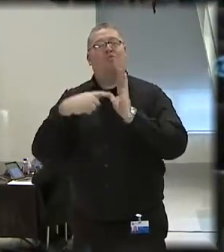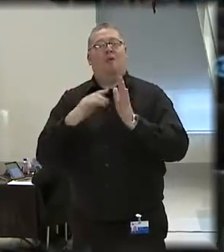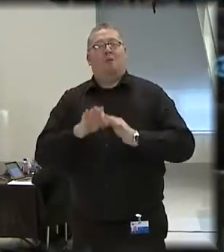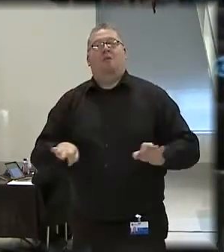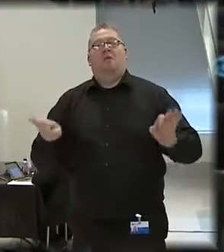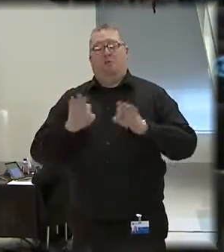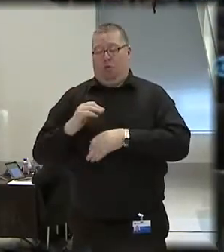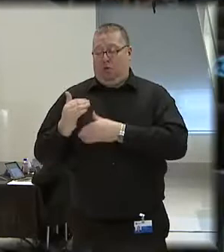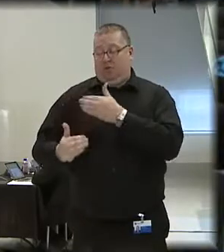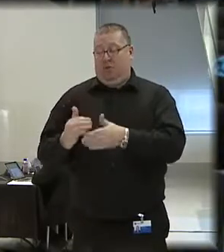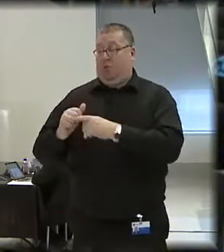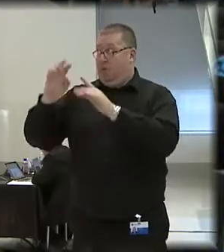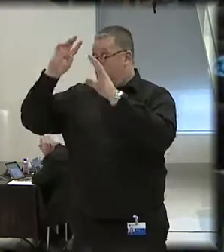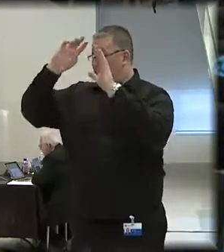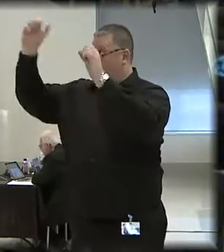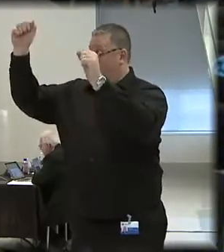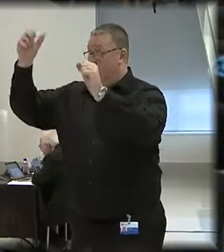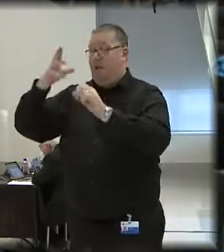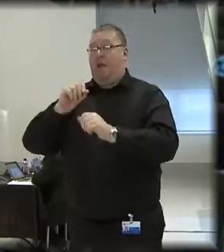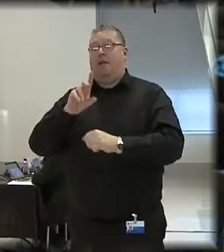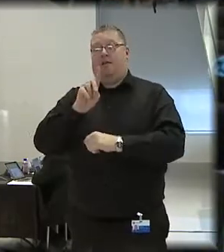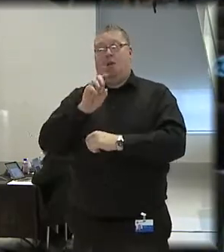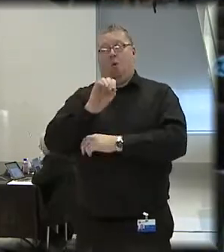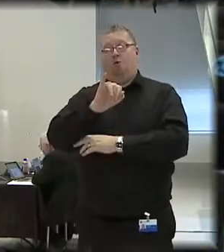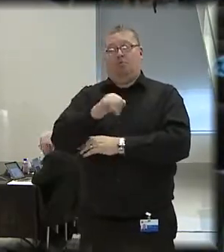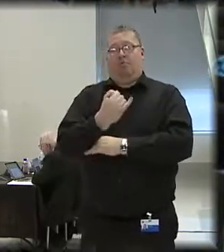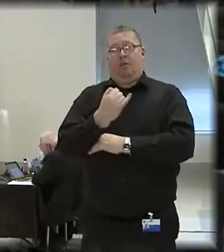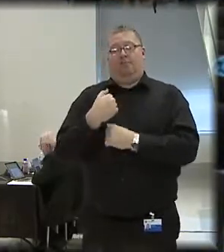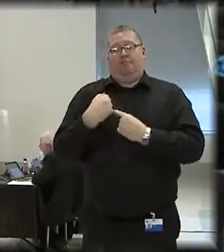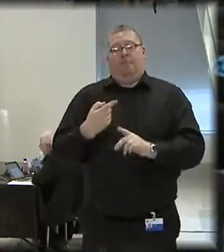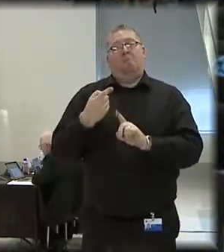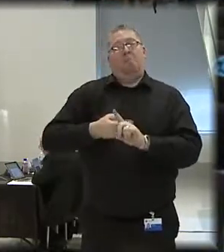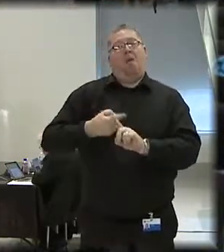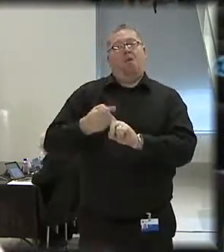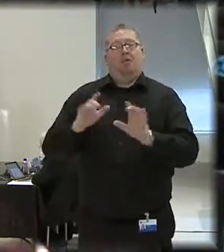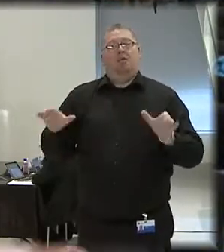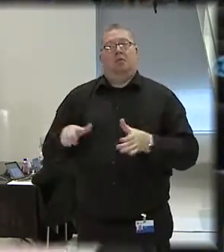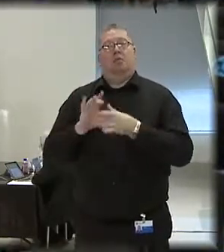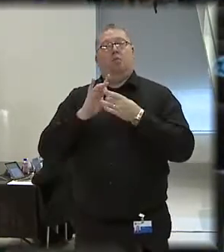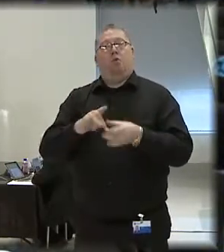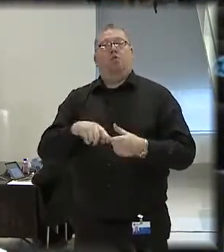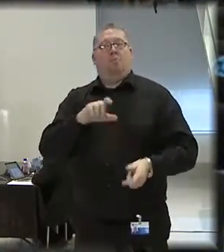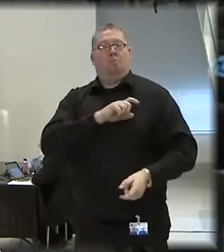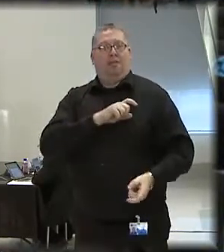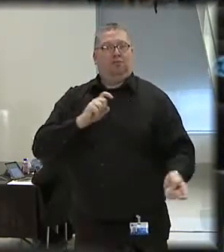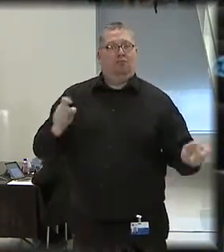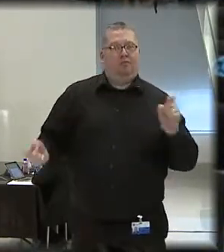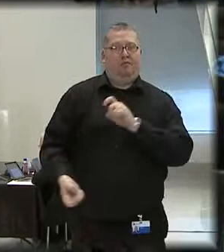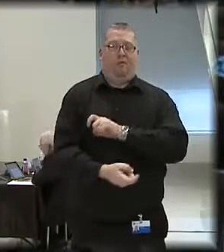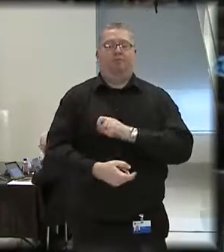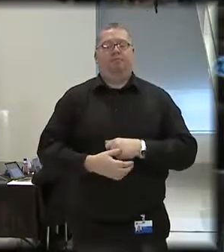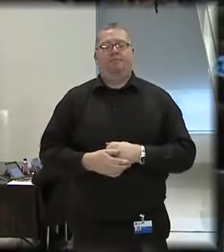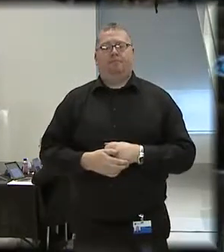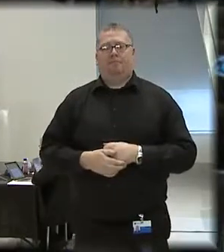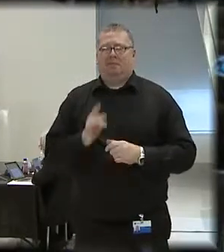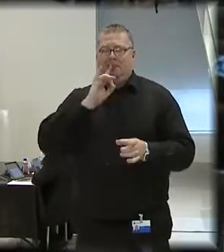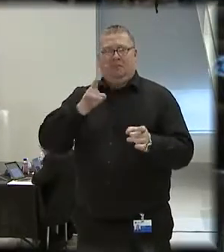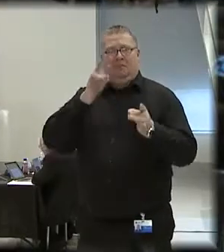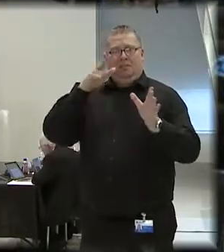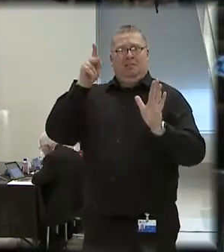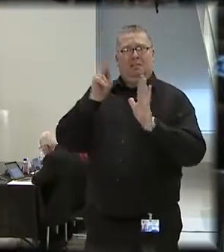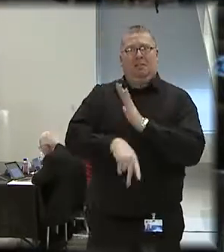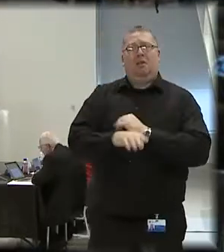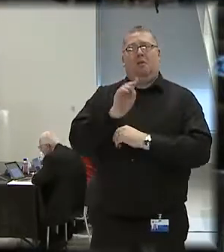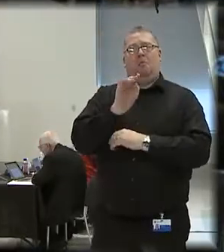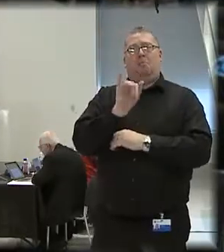that the President and Department of Justice have taken in recent months in regard to police reform. The tragic killing of Michael